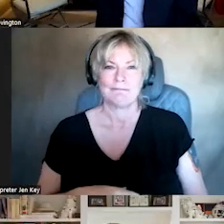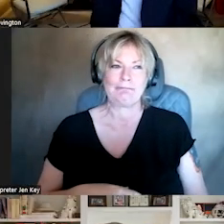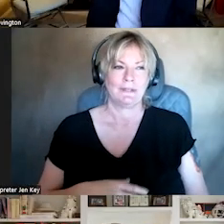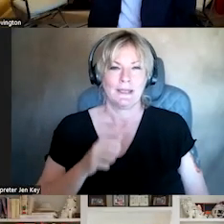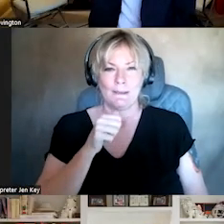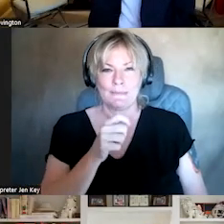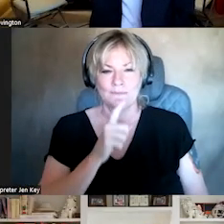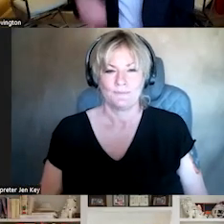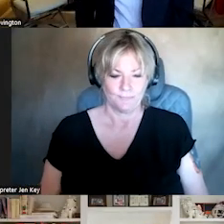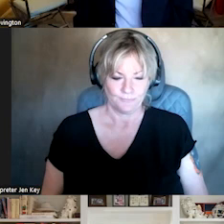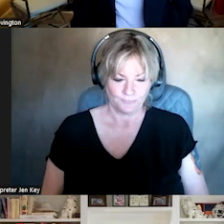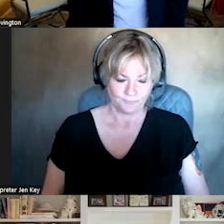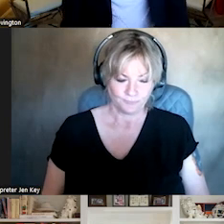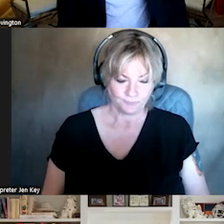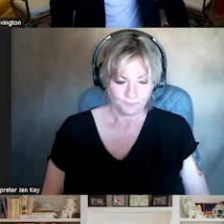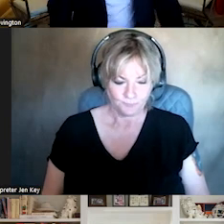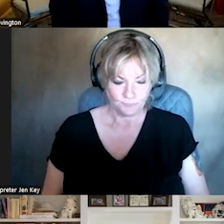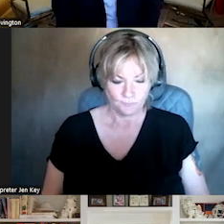sure.